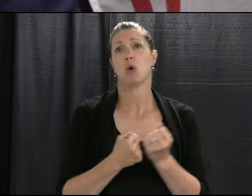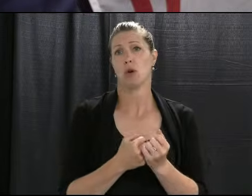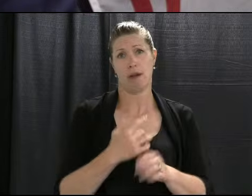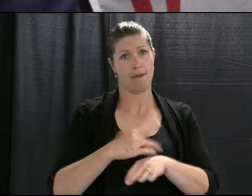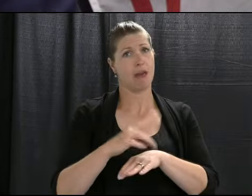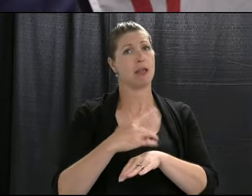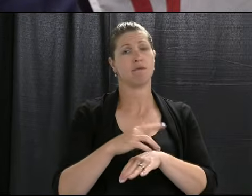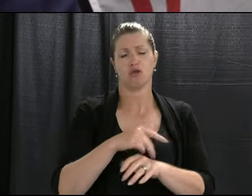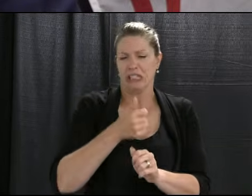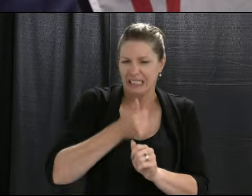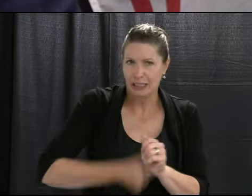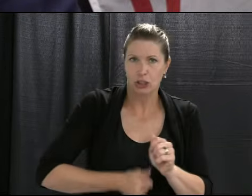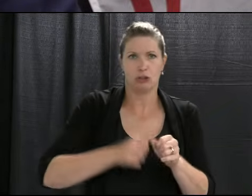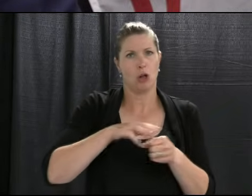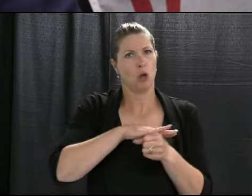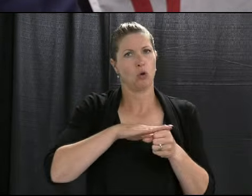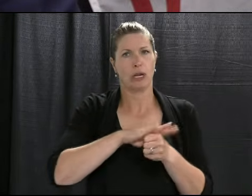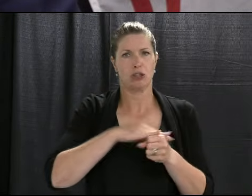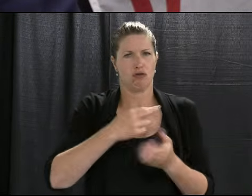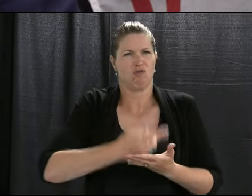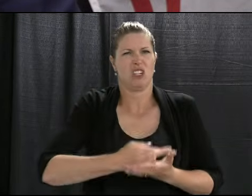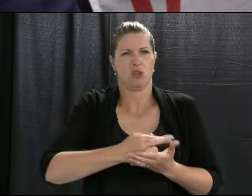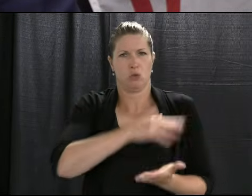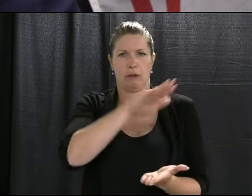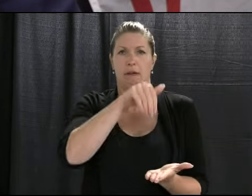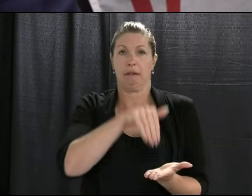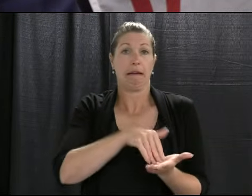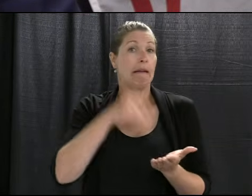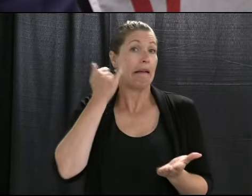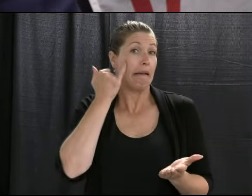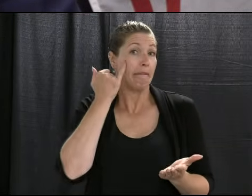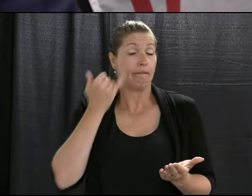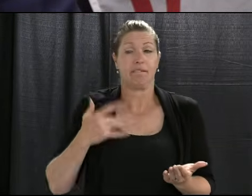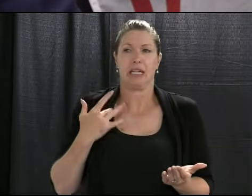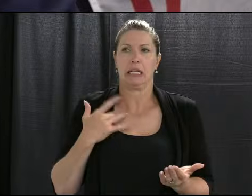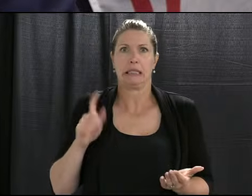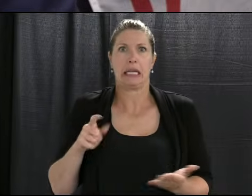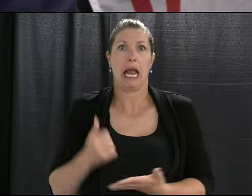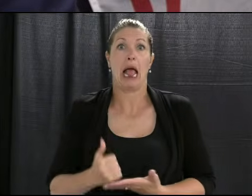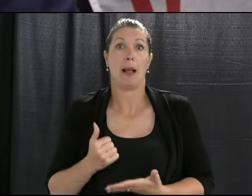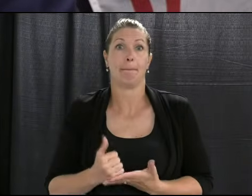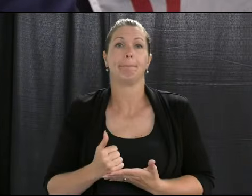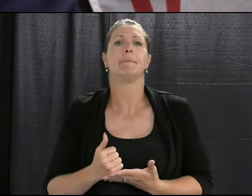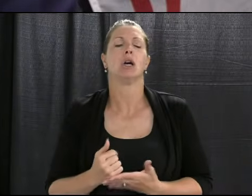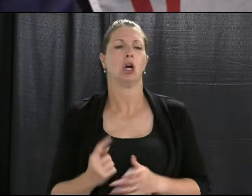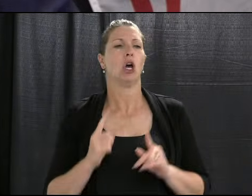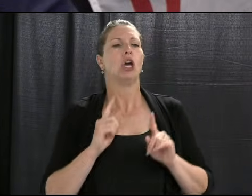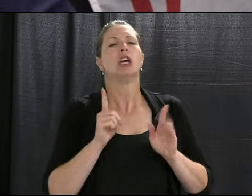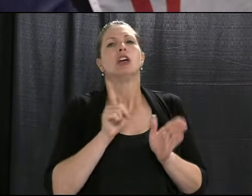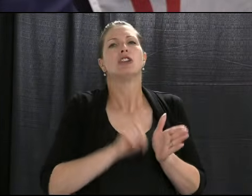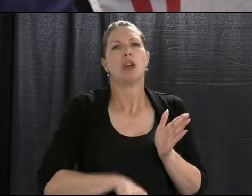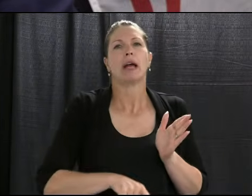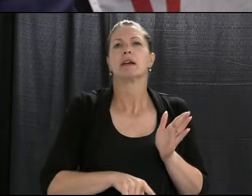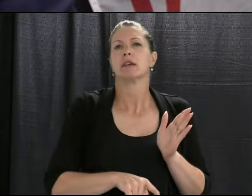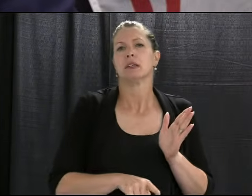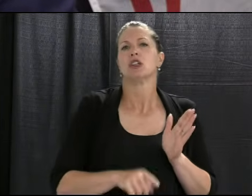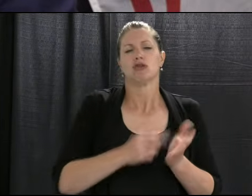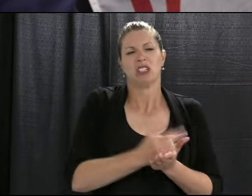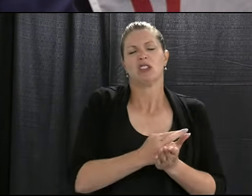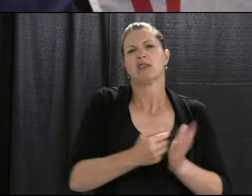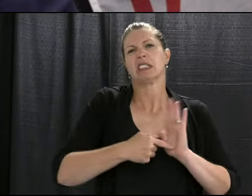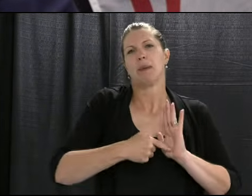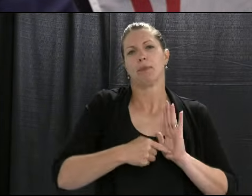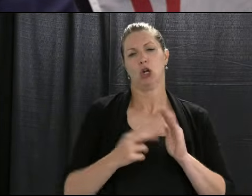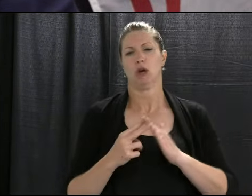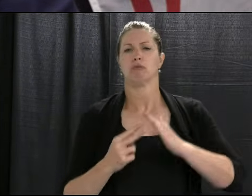hand at each reception area. If you're outside that area and you feel like you need help, you can go to resources like Bridge the Gap online